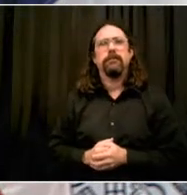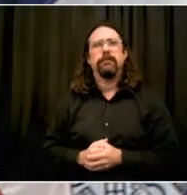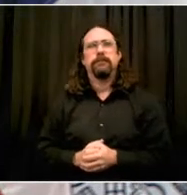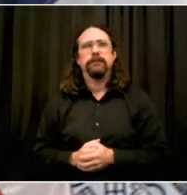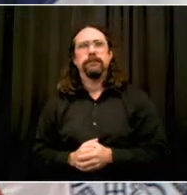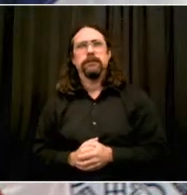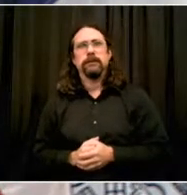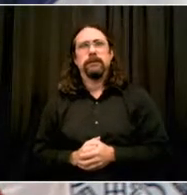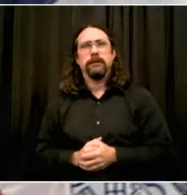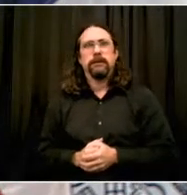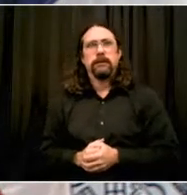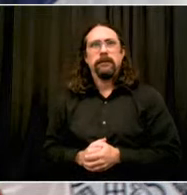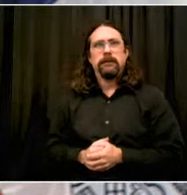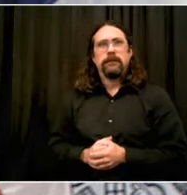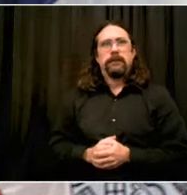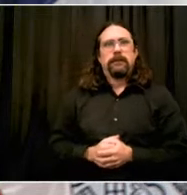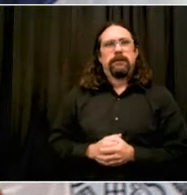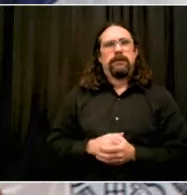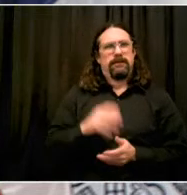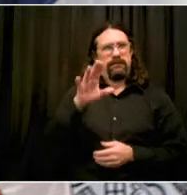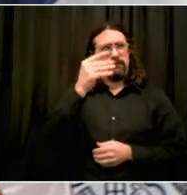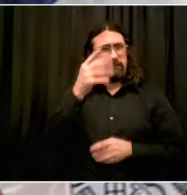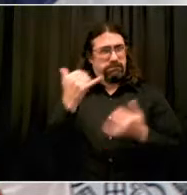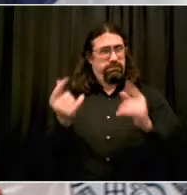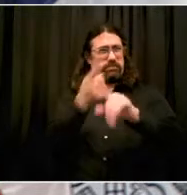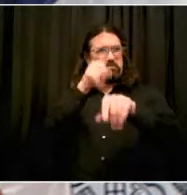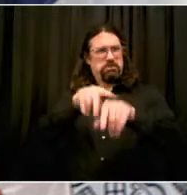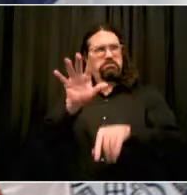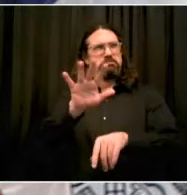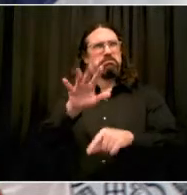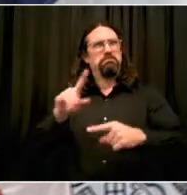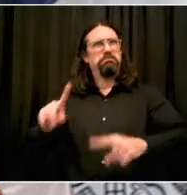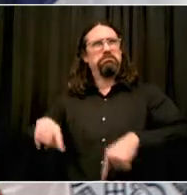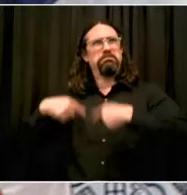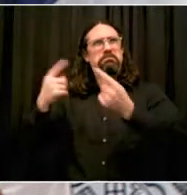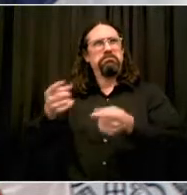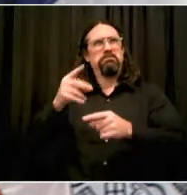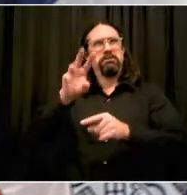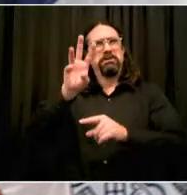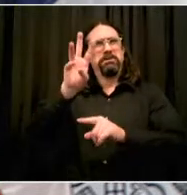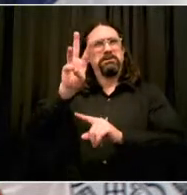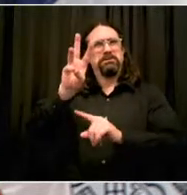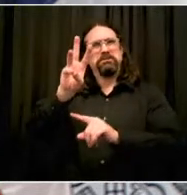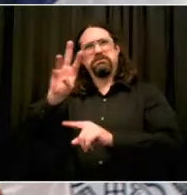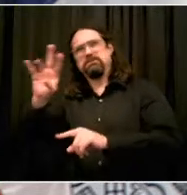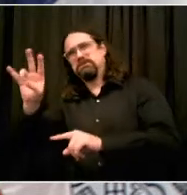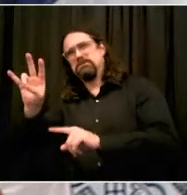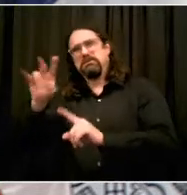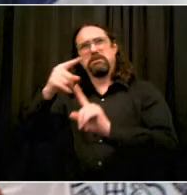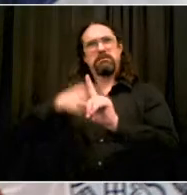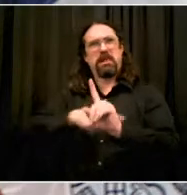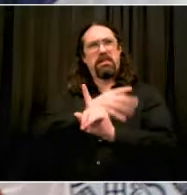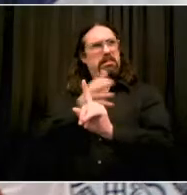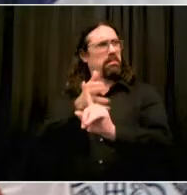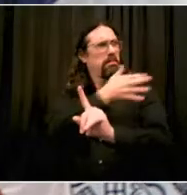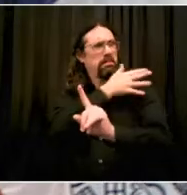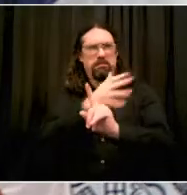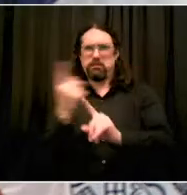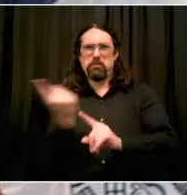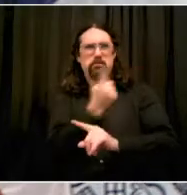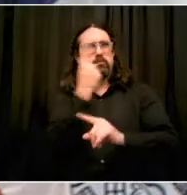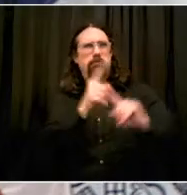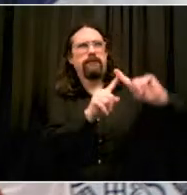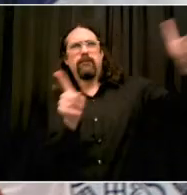Choksi speak to it. And it's not surprising that different levels of government might have different approaches. They lead us in the